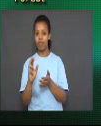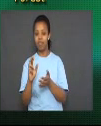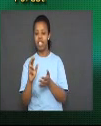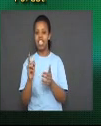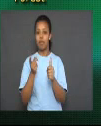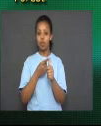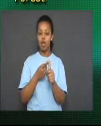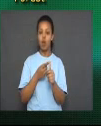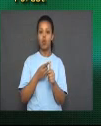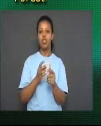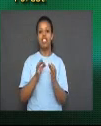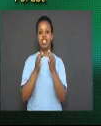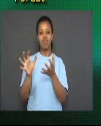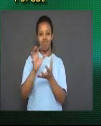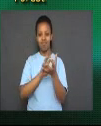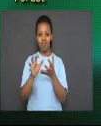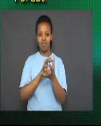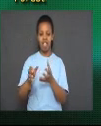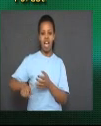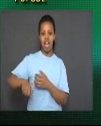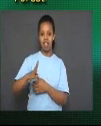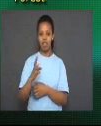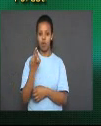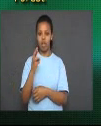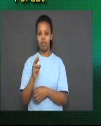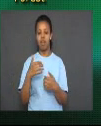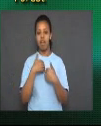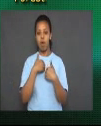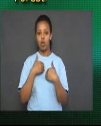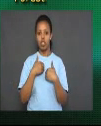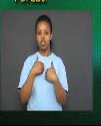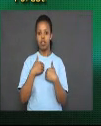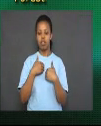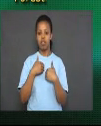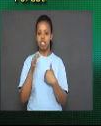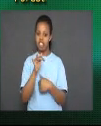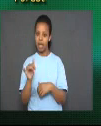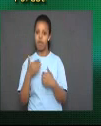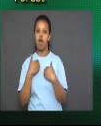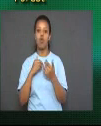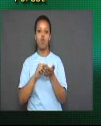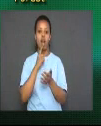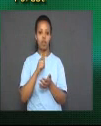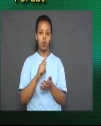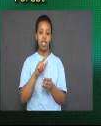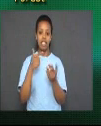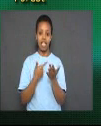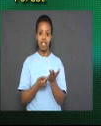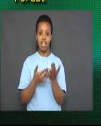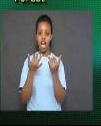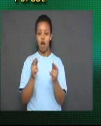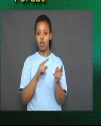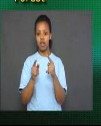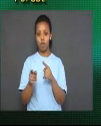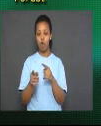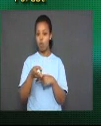and some plants and animals still exist. It typically occurs